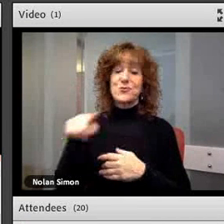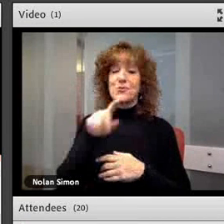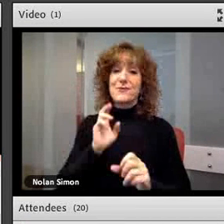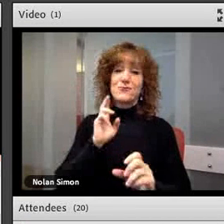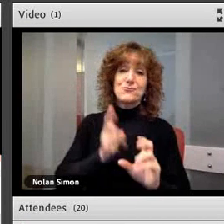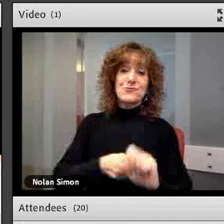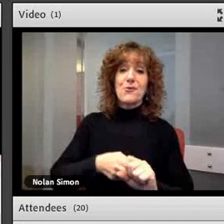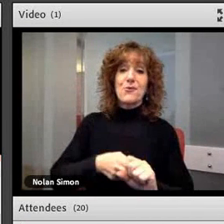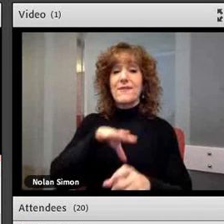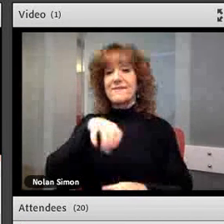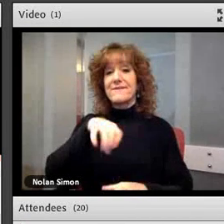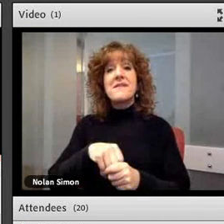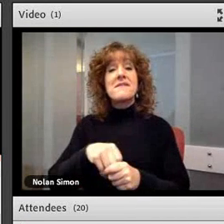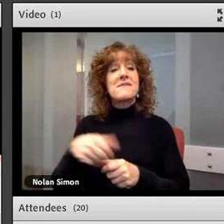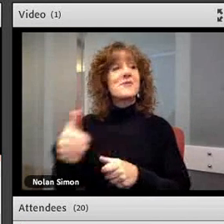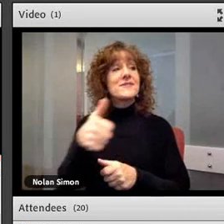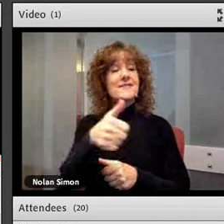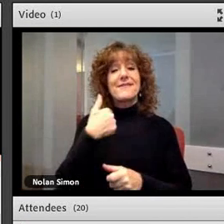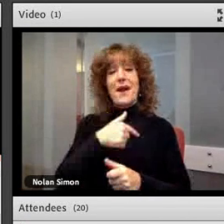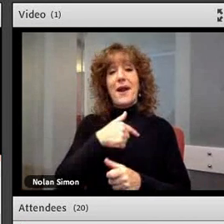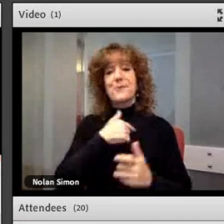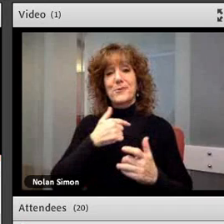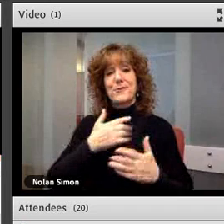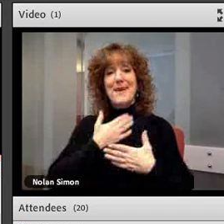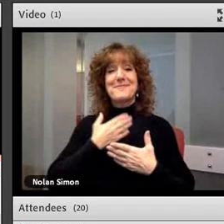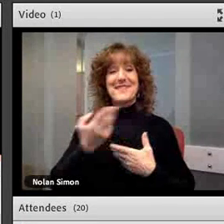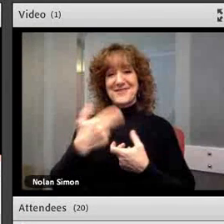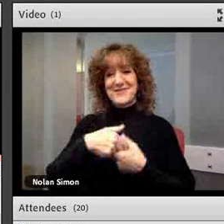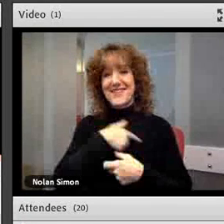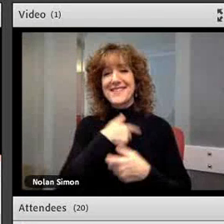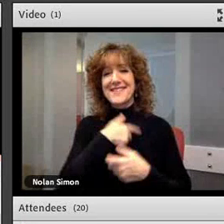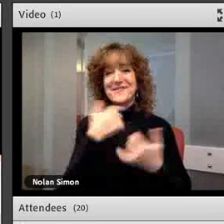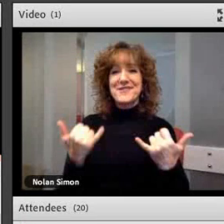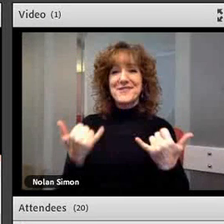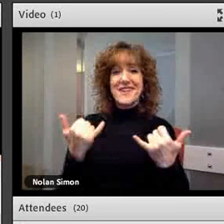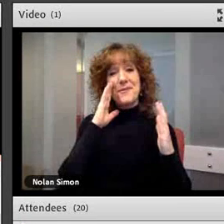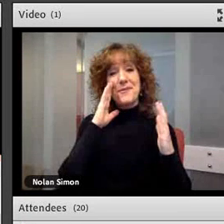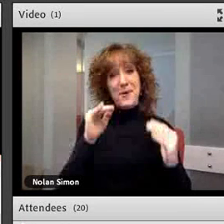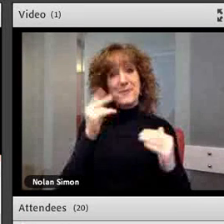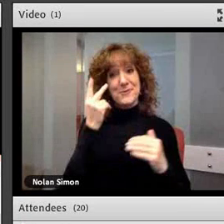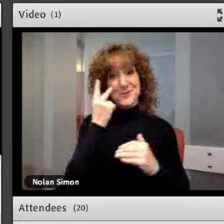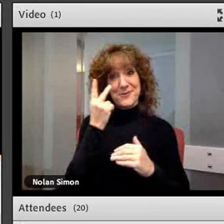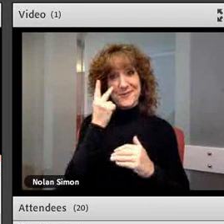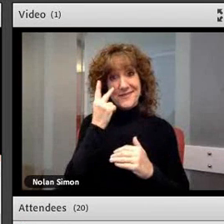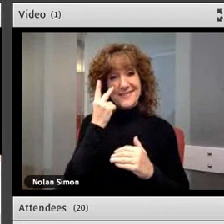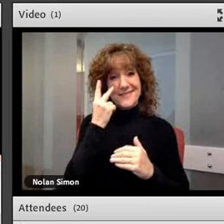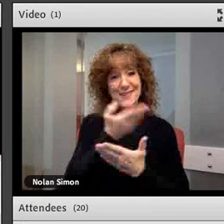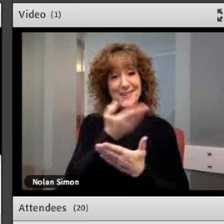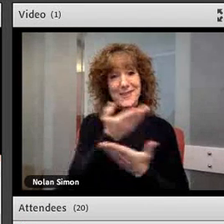in, and we're glad that you joined us here today, and we hope we'll see you